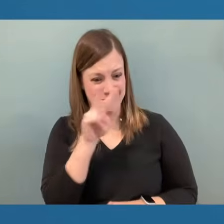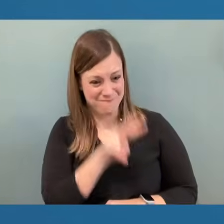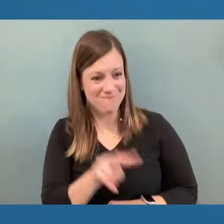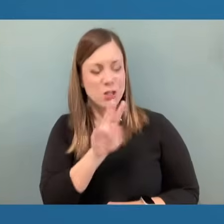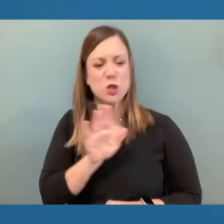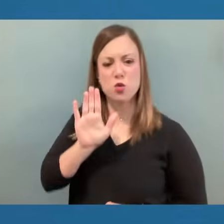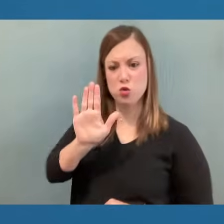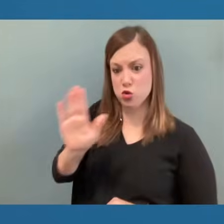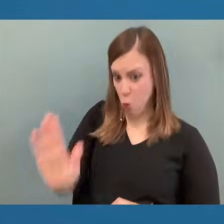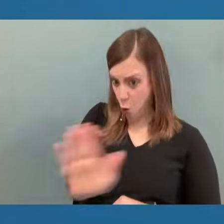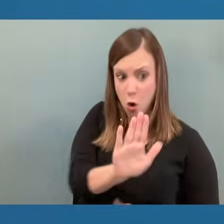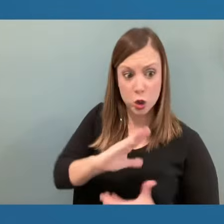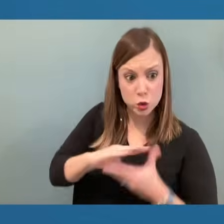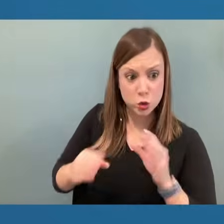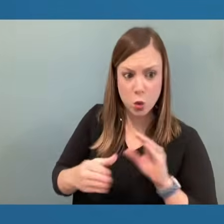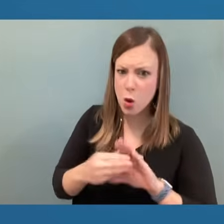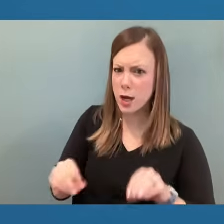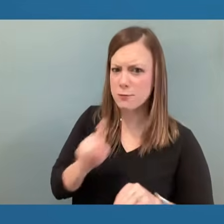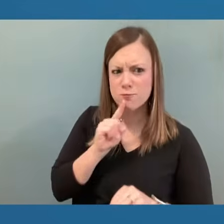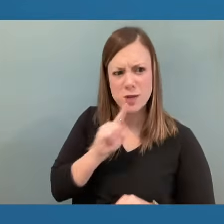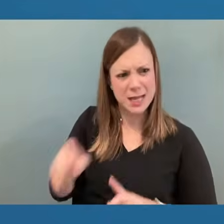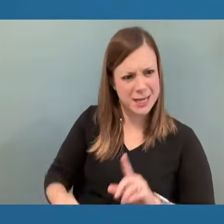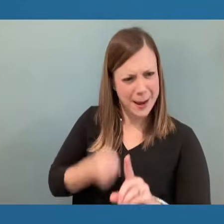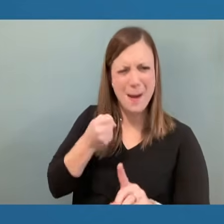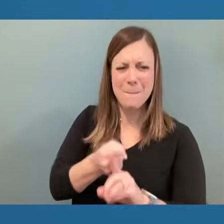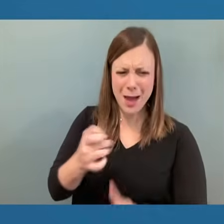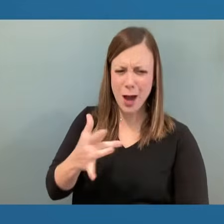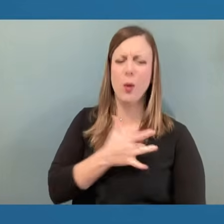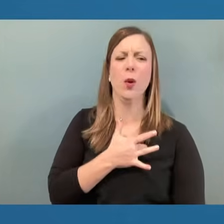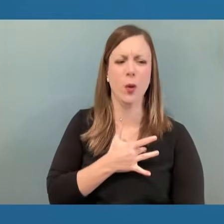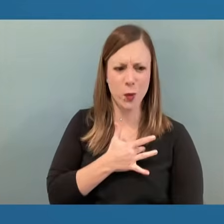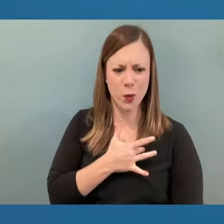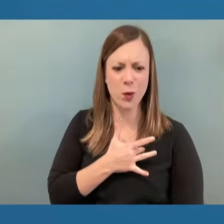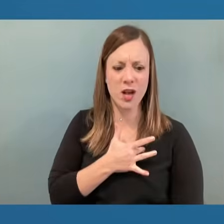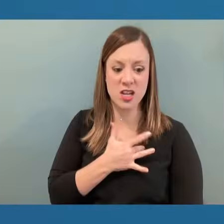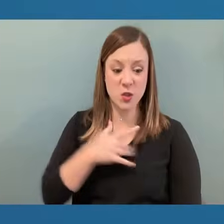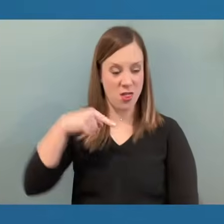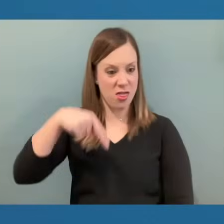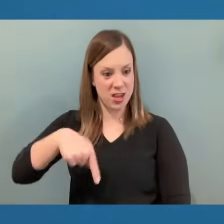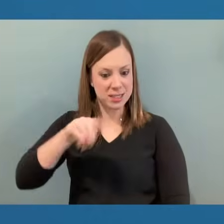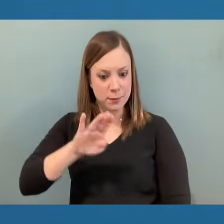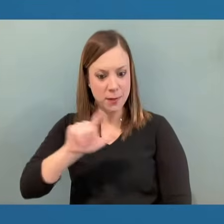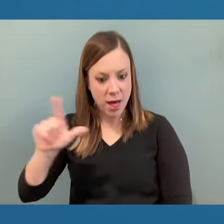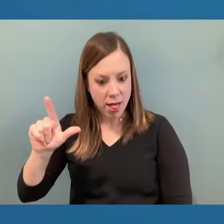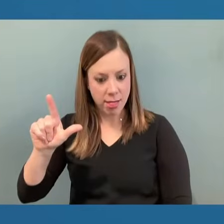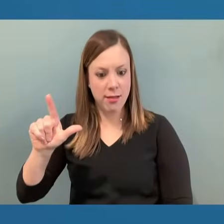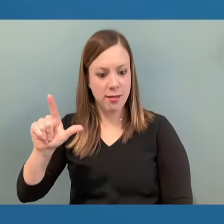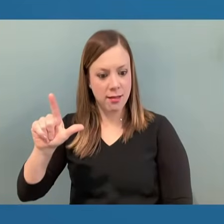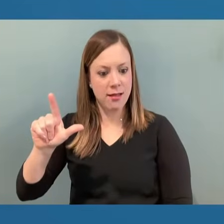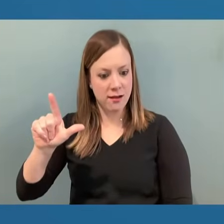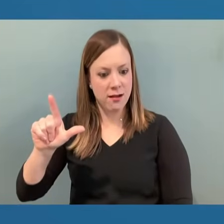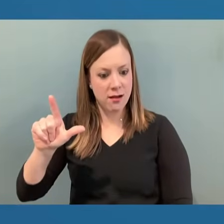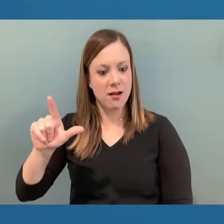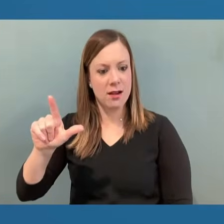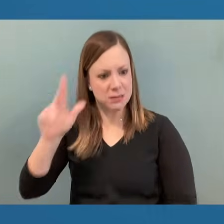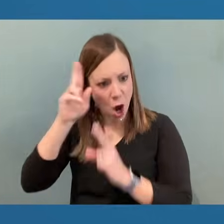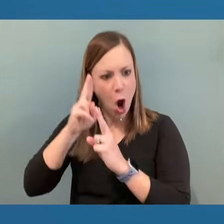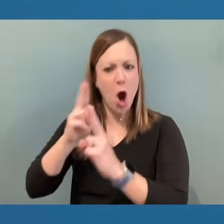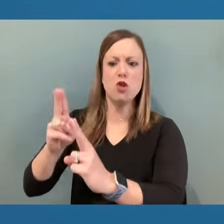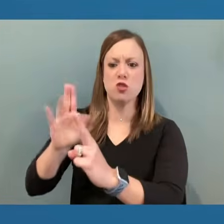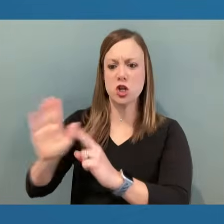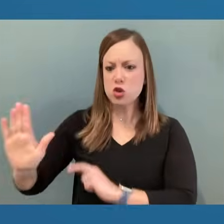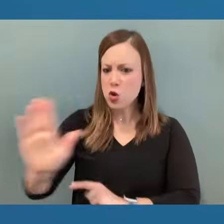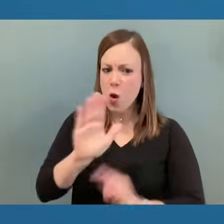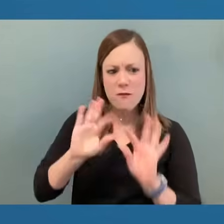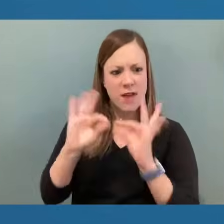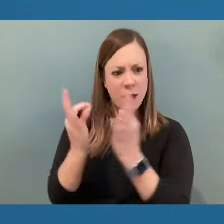signing because it's also in honor of your loved ones. This bill is in honor of your families. But we'll do this,